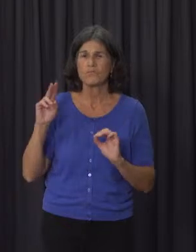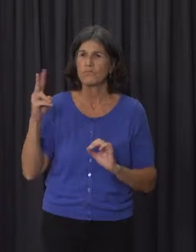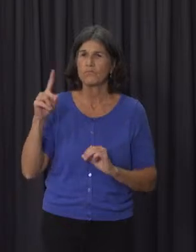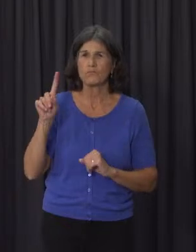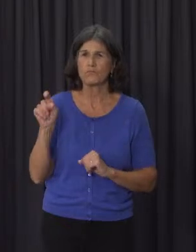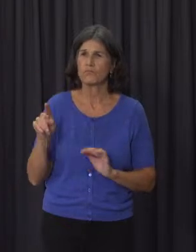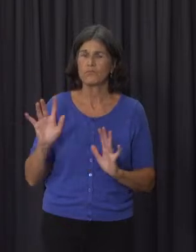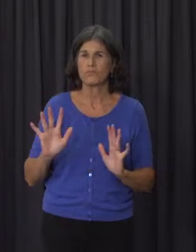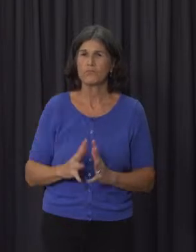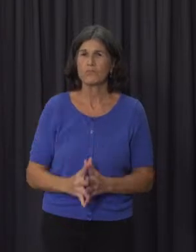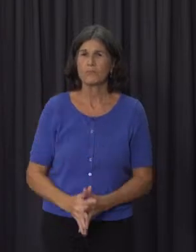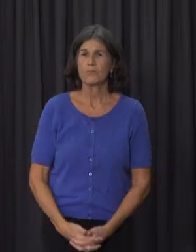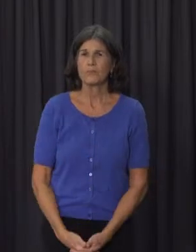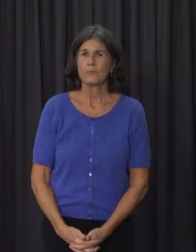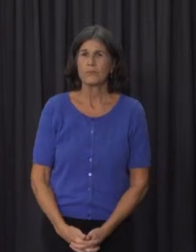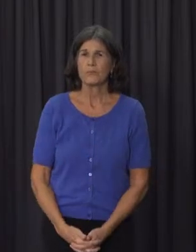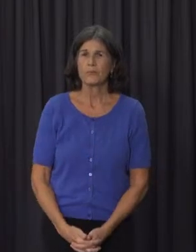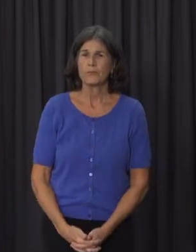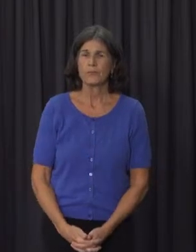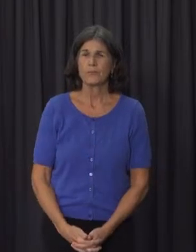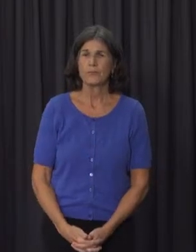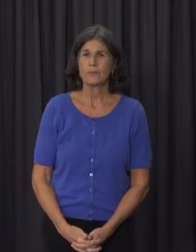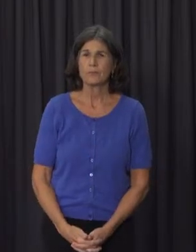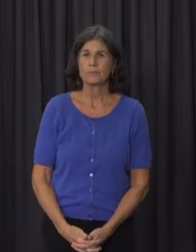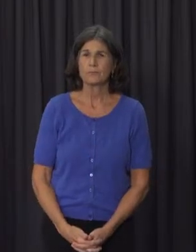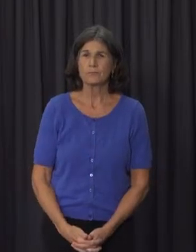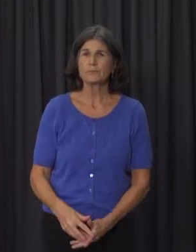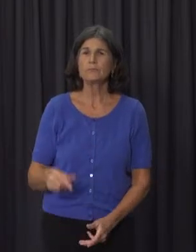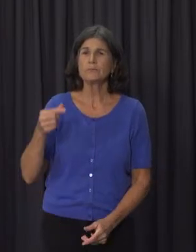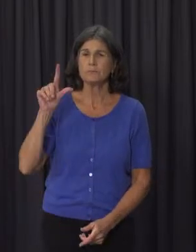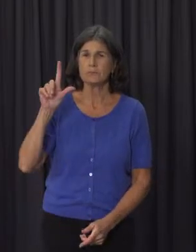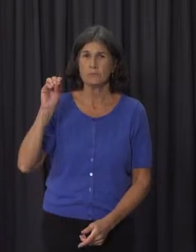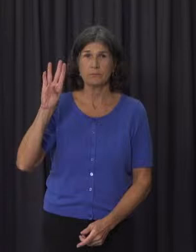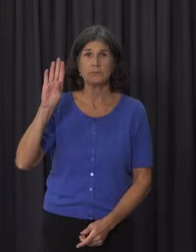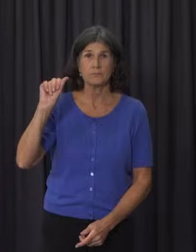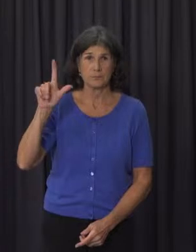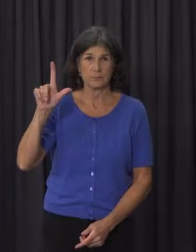Ms. Nicole Silger, Global News.